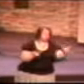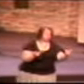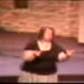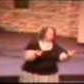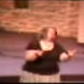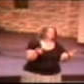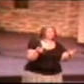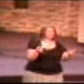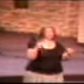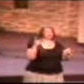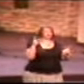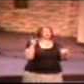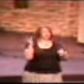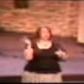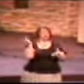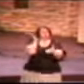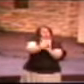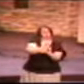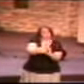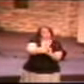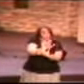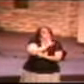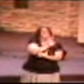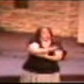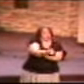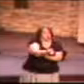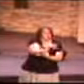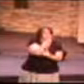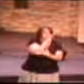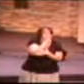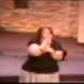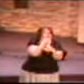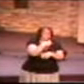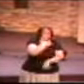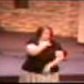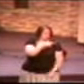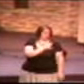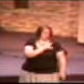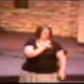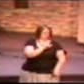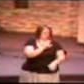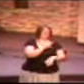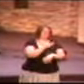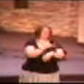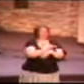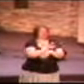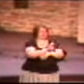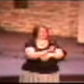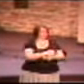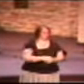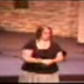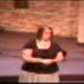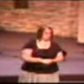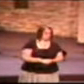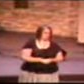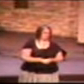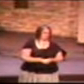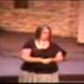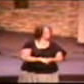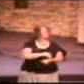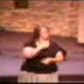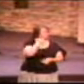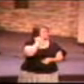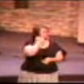He's interrupting your blind religious handicap. And if you don't